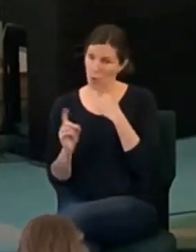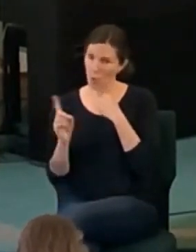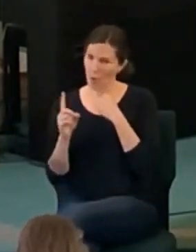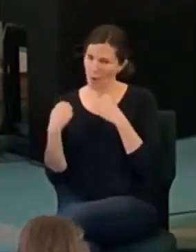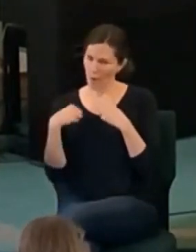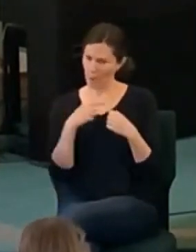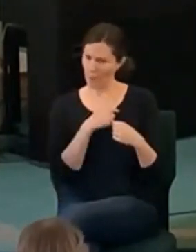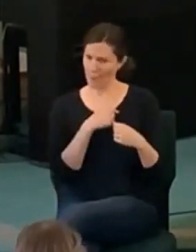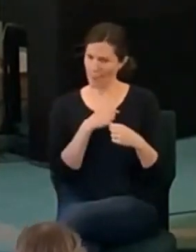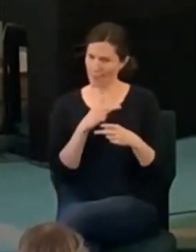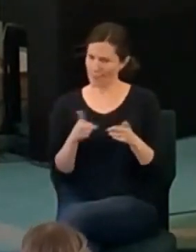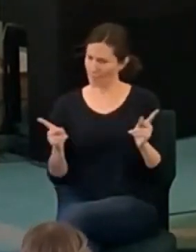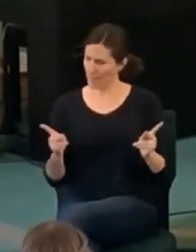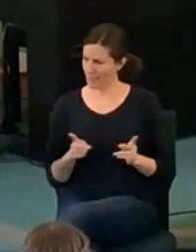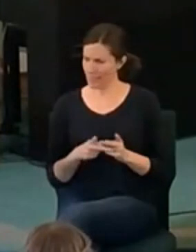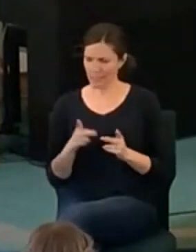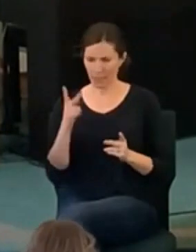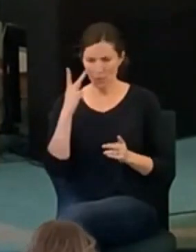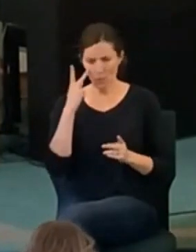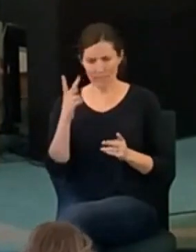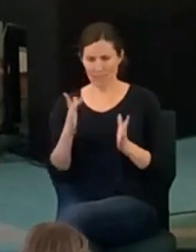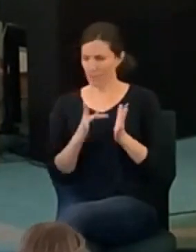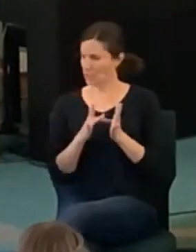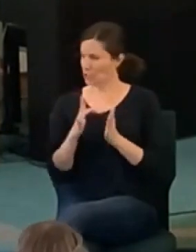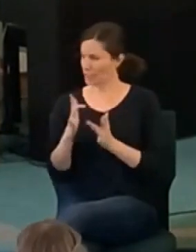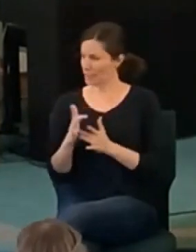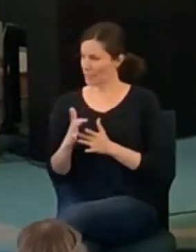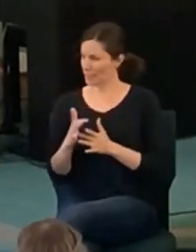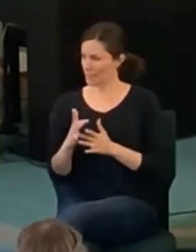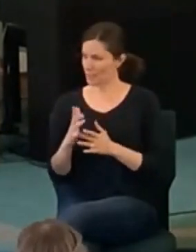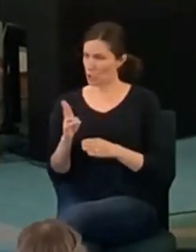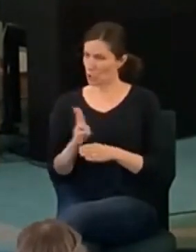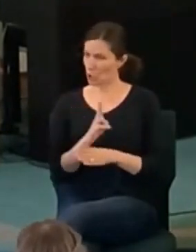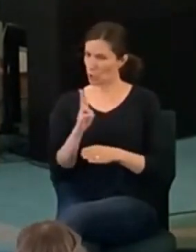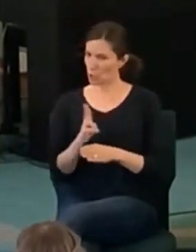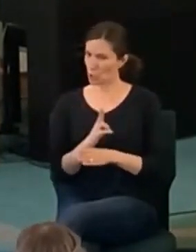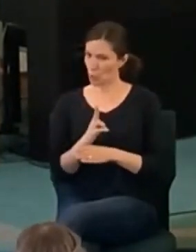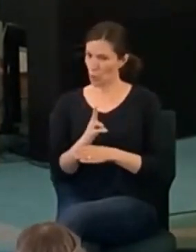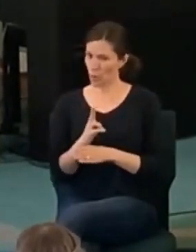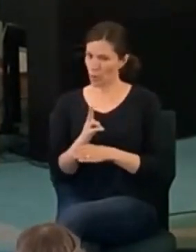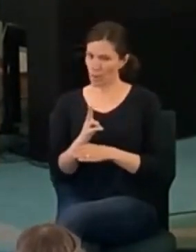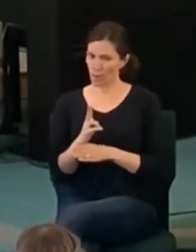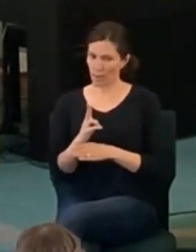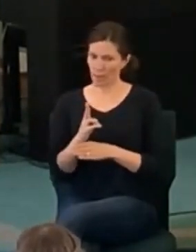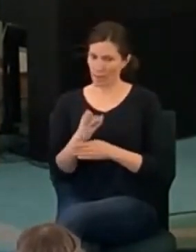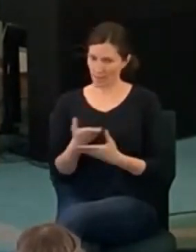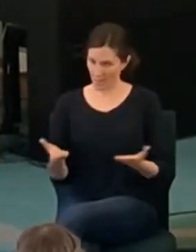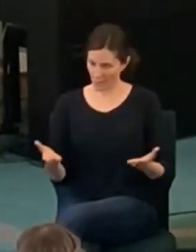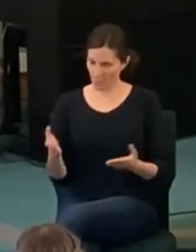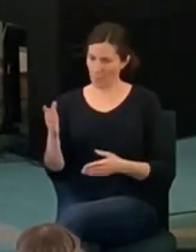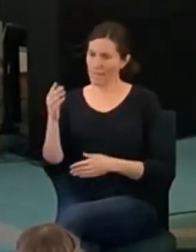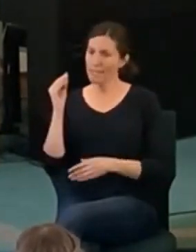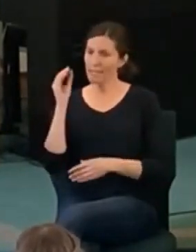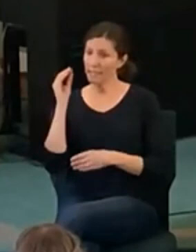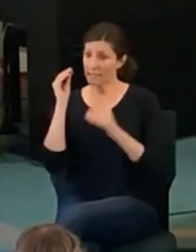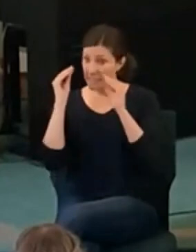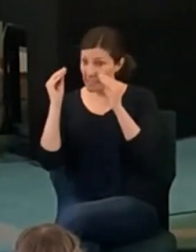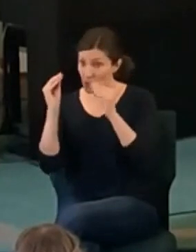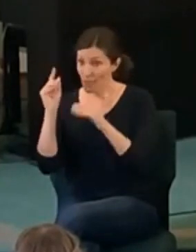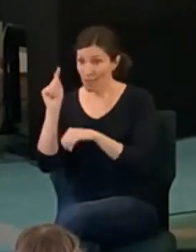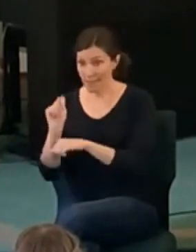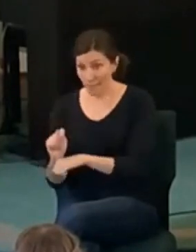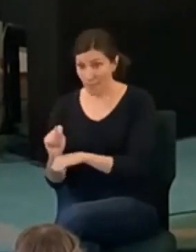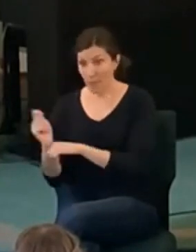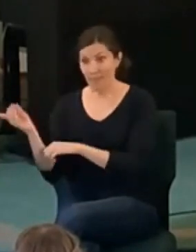with you more. And in a couple weeks, if you're subscribed to our Wednesday email update, I'll have a couple articles about the Bible and